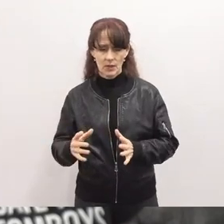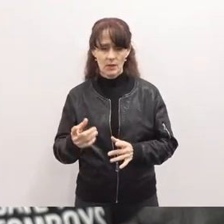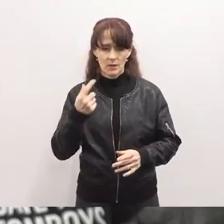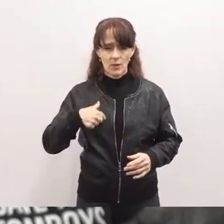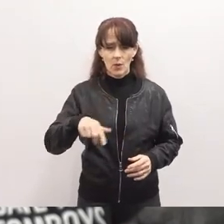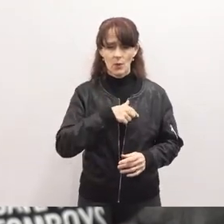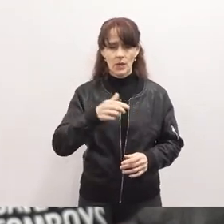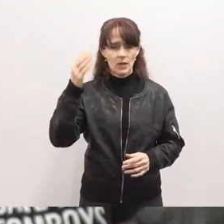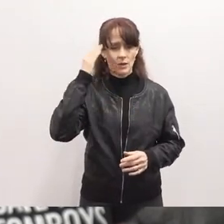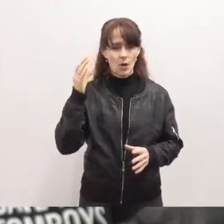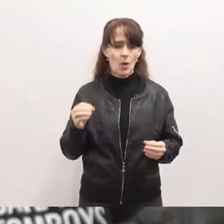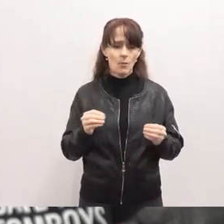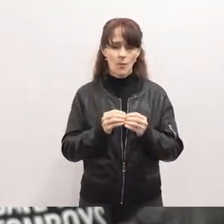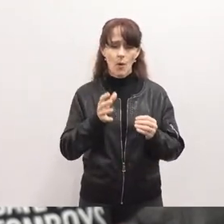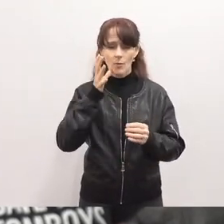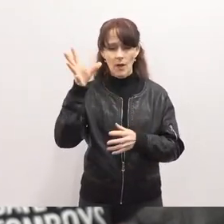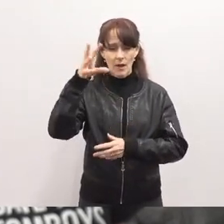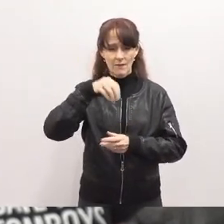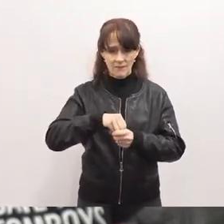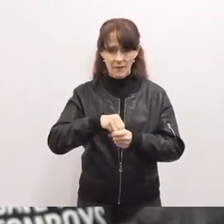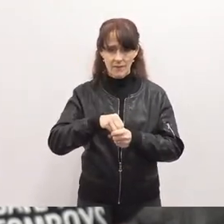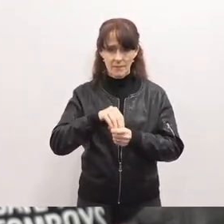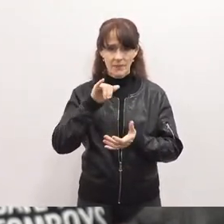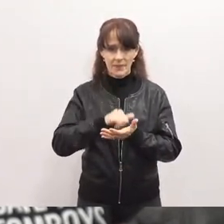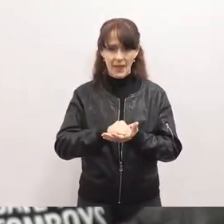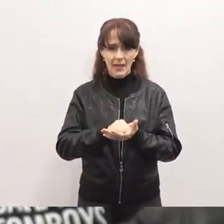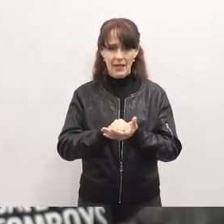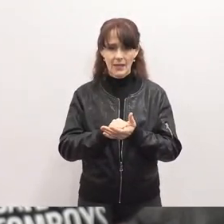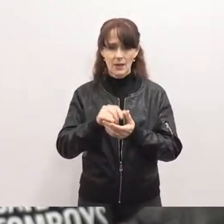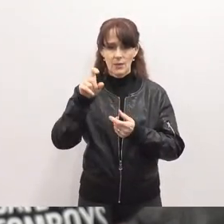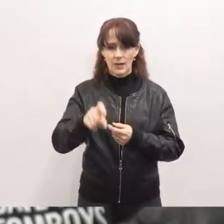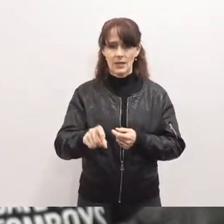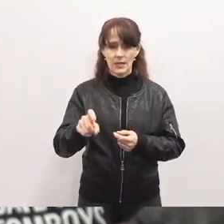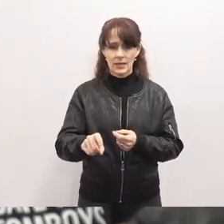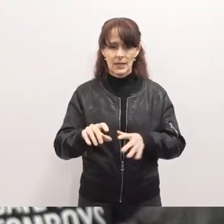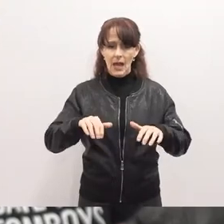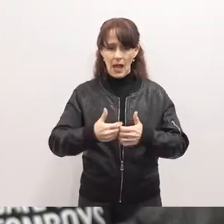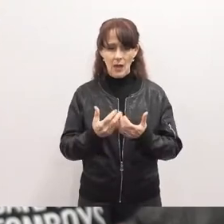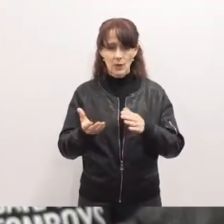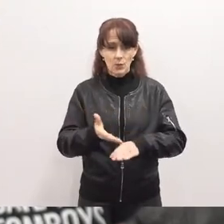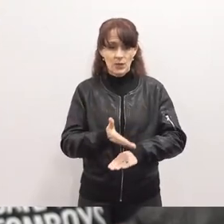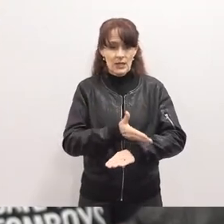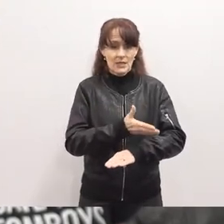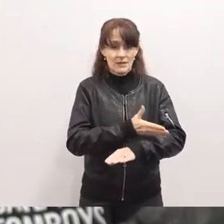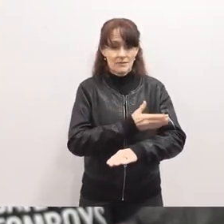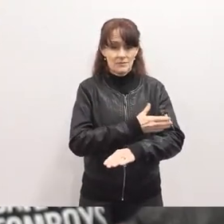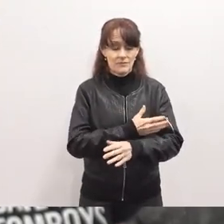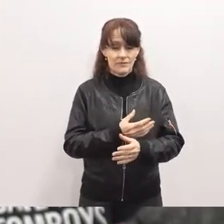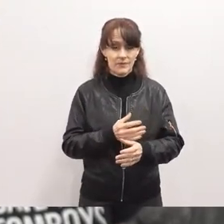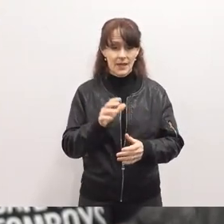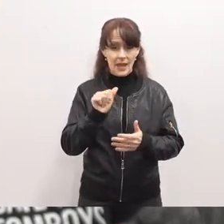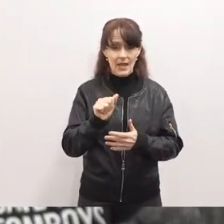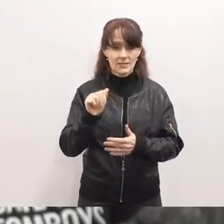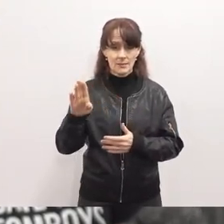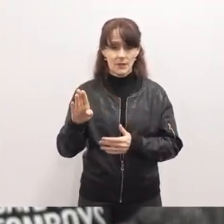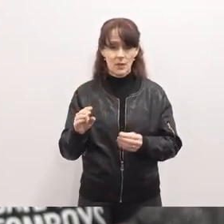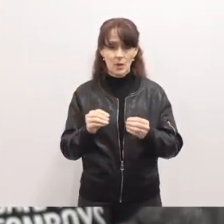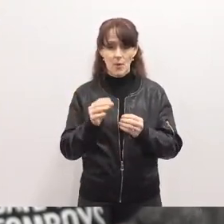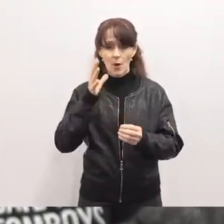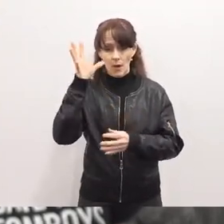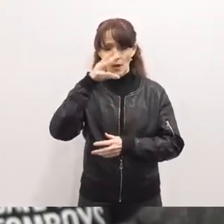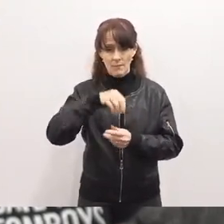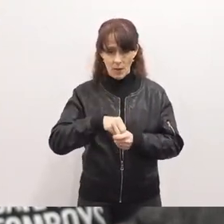know that more parent involvement, that's what we need. How do we increase our A's and B's? More